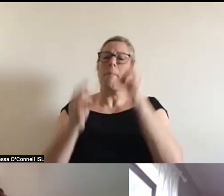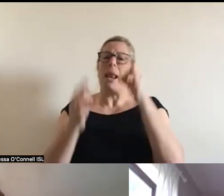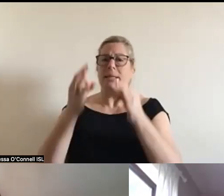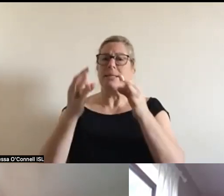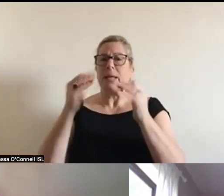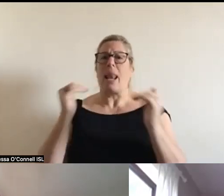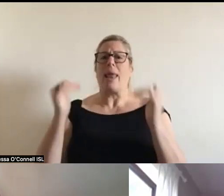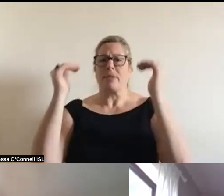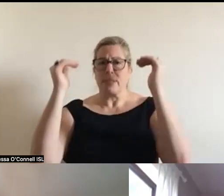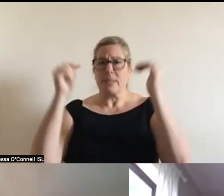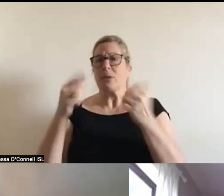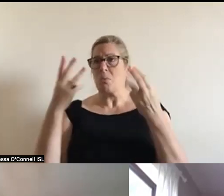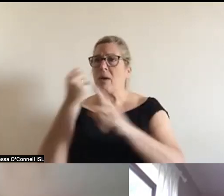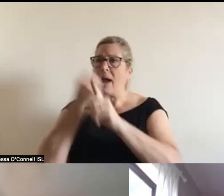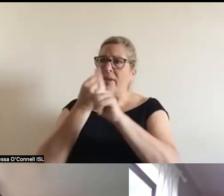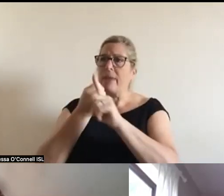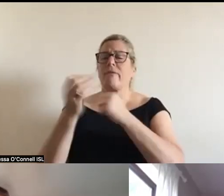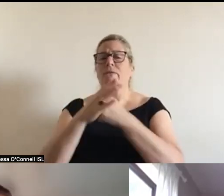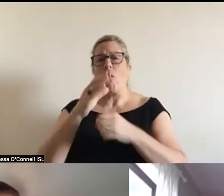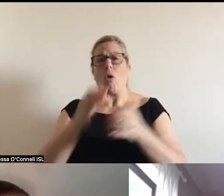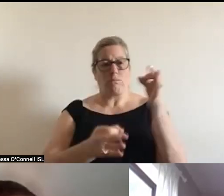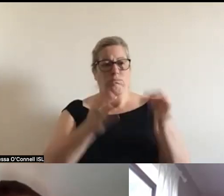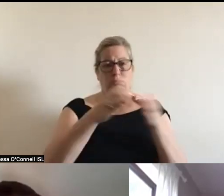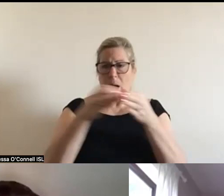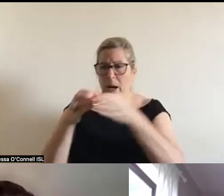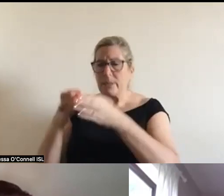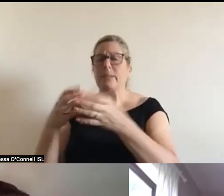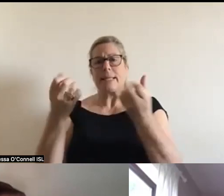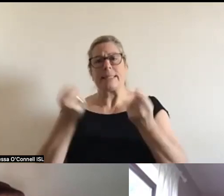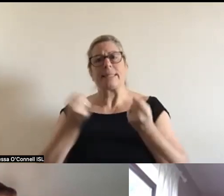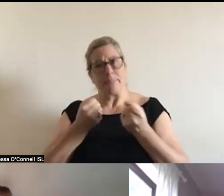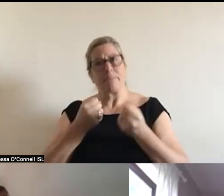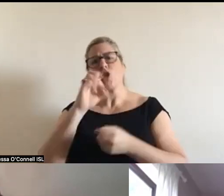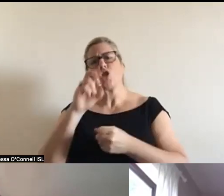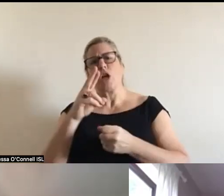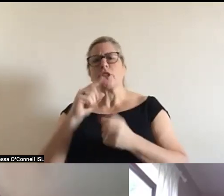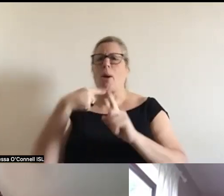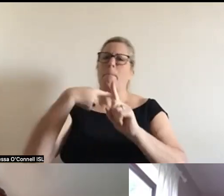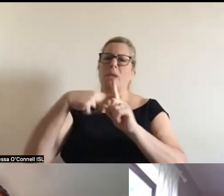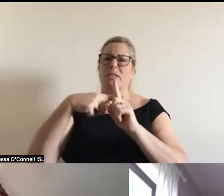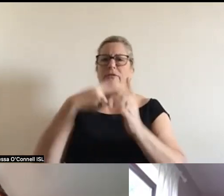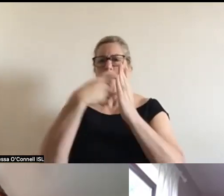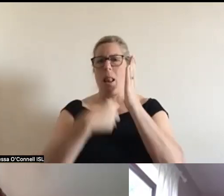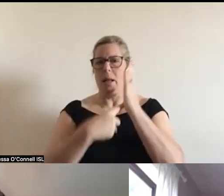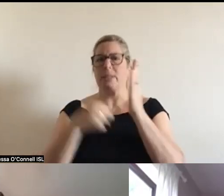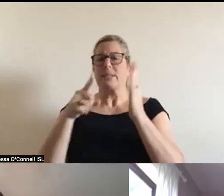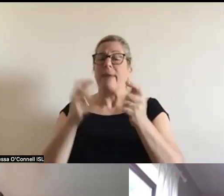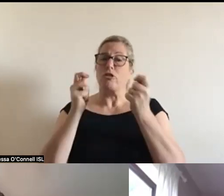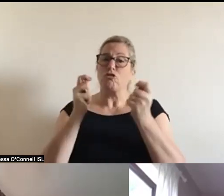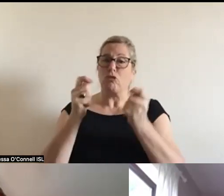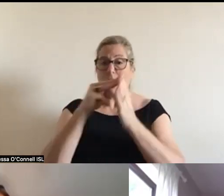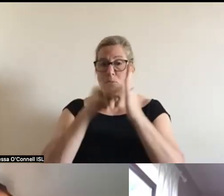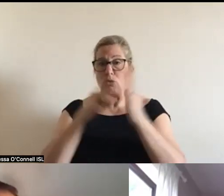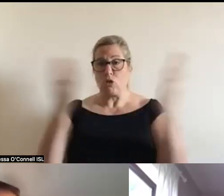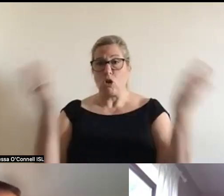the issue and advocating for political parties to adopt gender-positive policies. They also run training programs and events to encourage